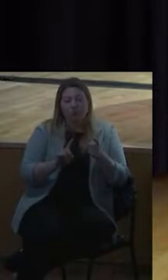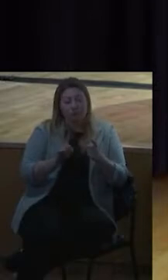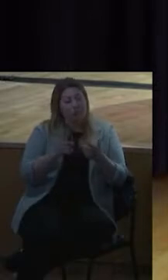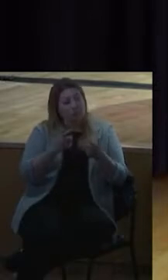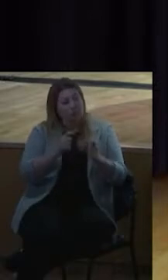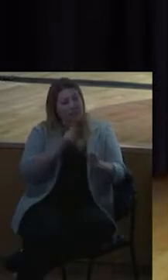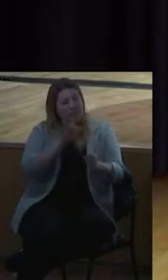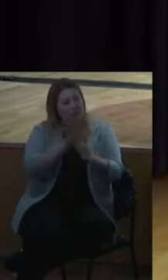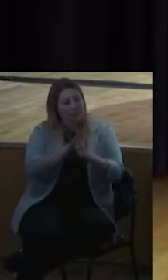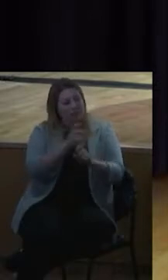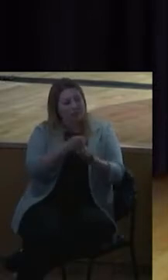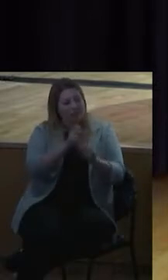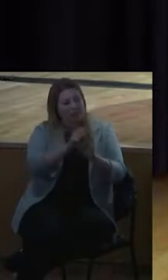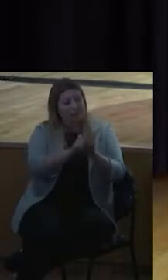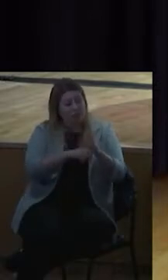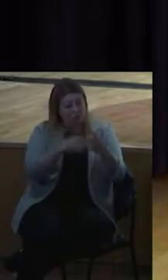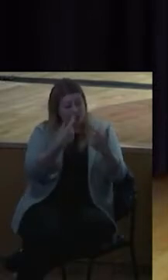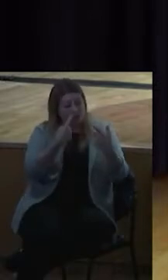there.